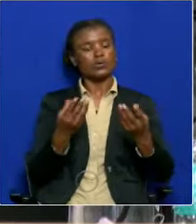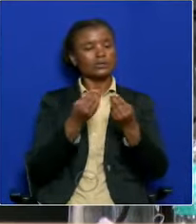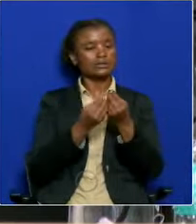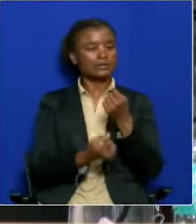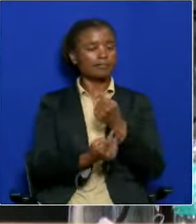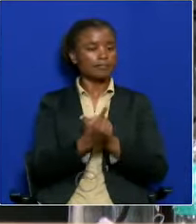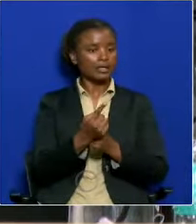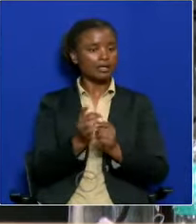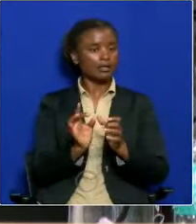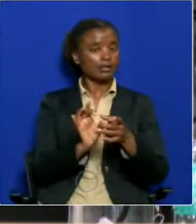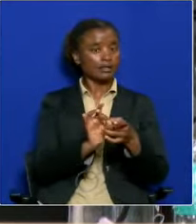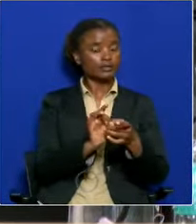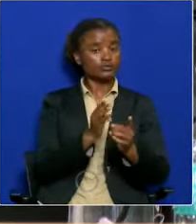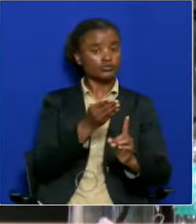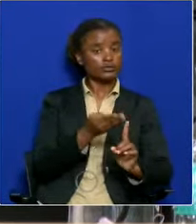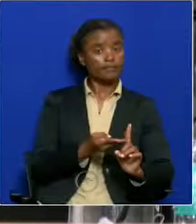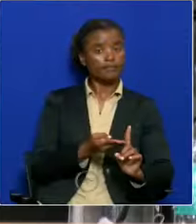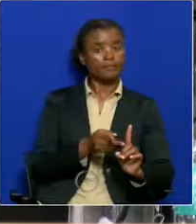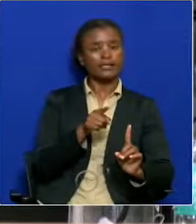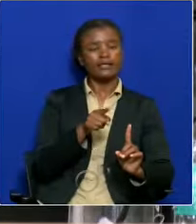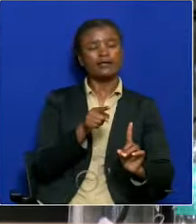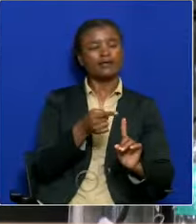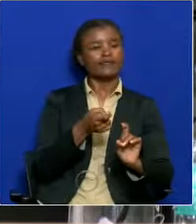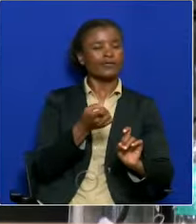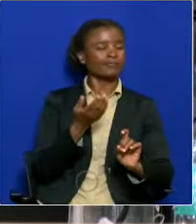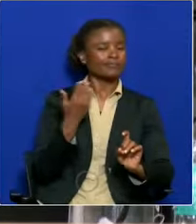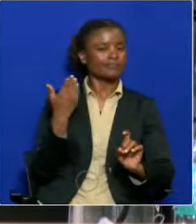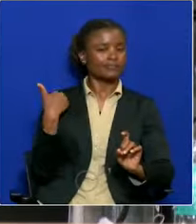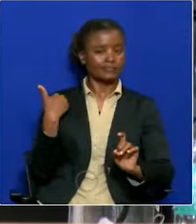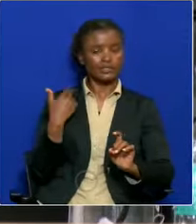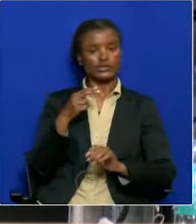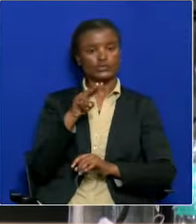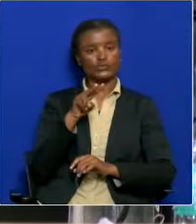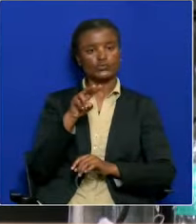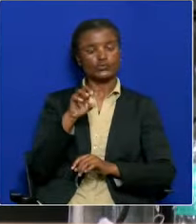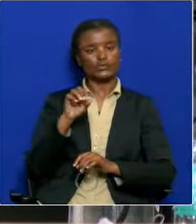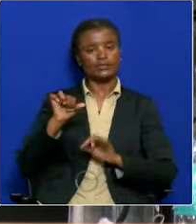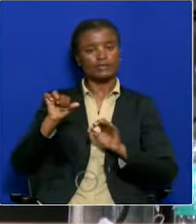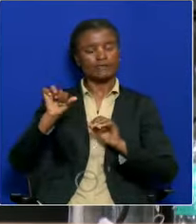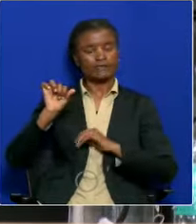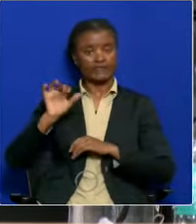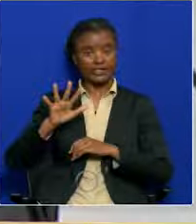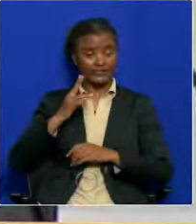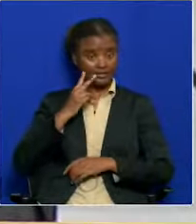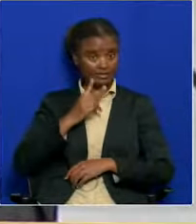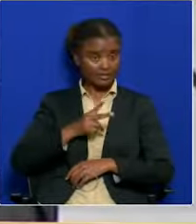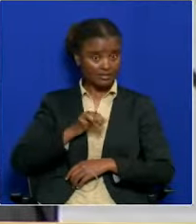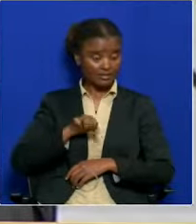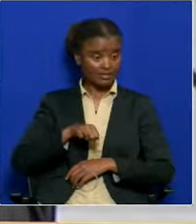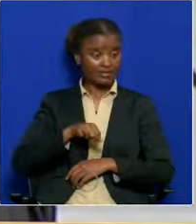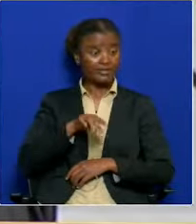stemming as far back as 2005. Can you see that? Yes. Sergeant Gosi sends this to you.